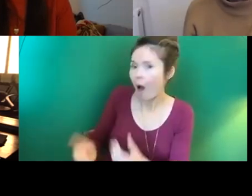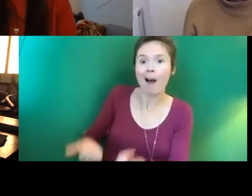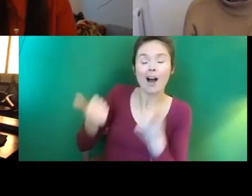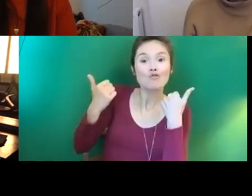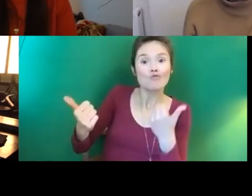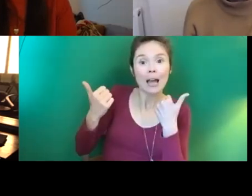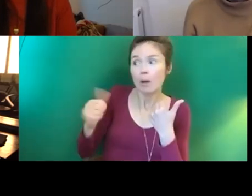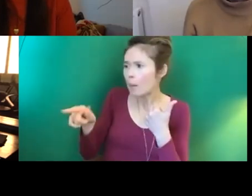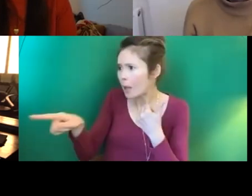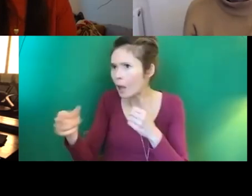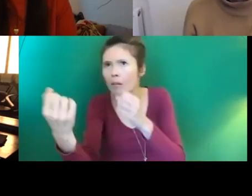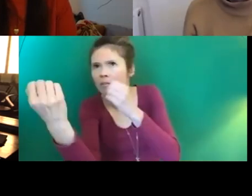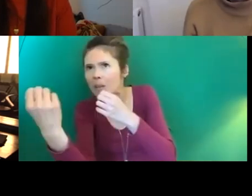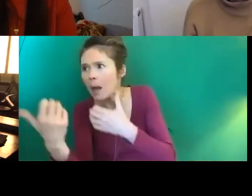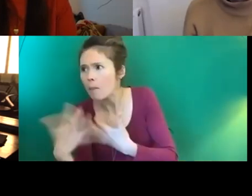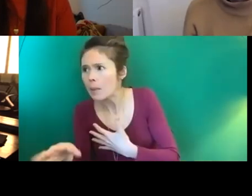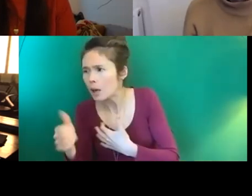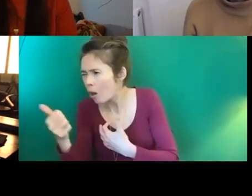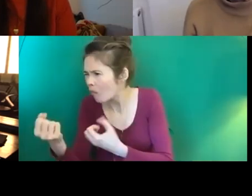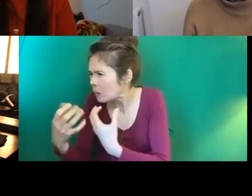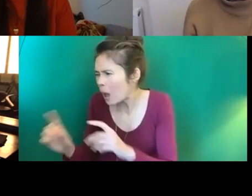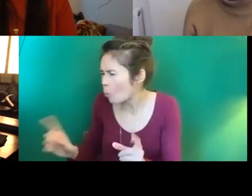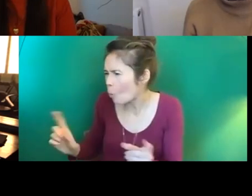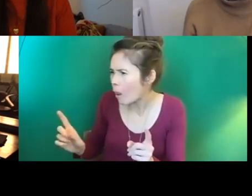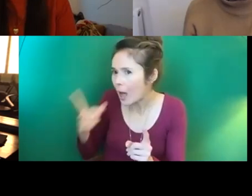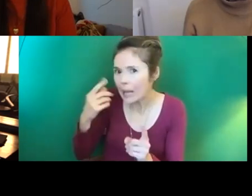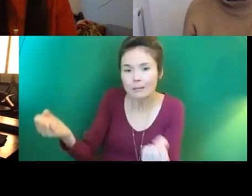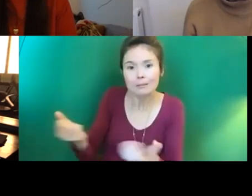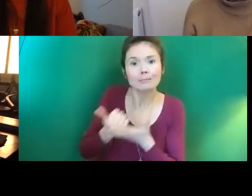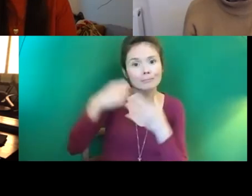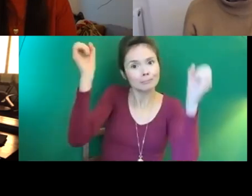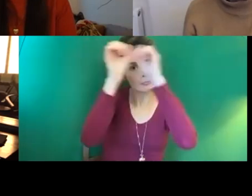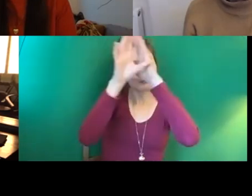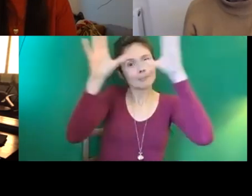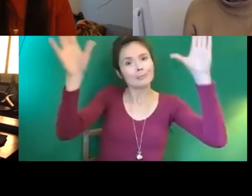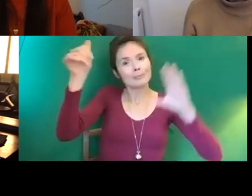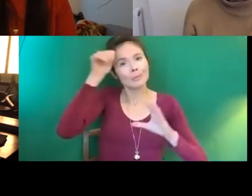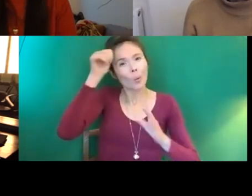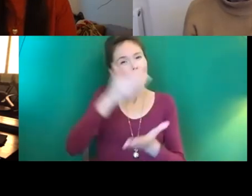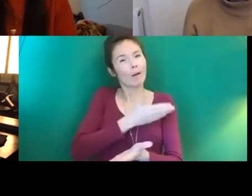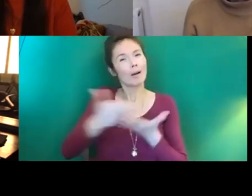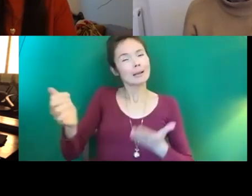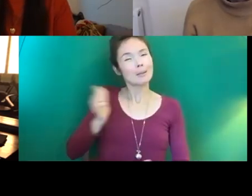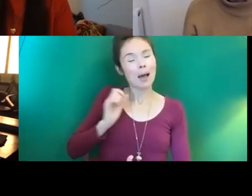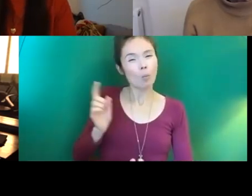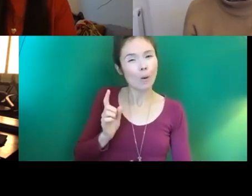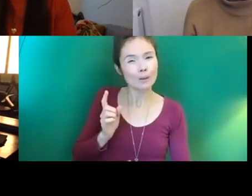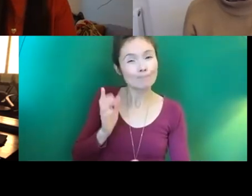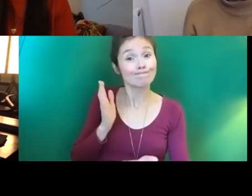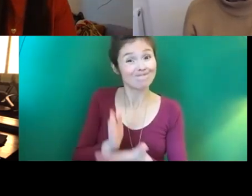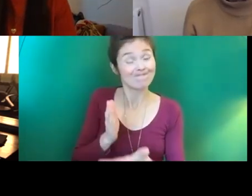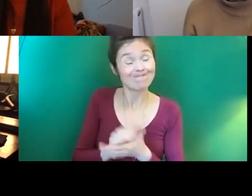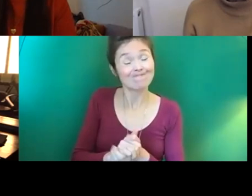of feedback, that could slightly open up your expectations, which I think is a big challenge.